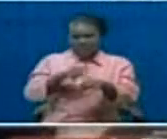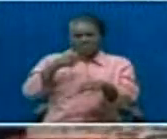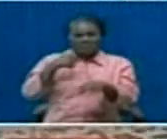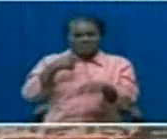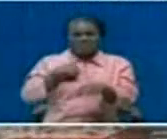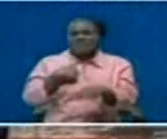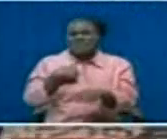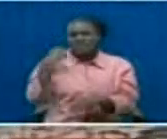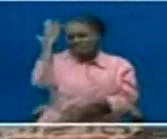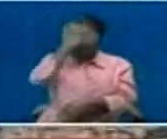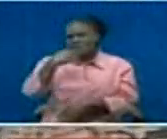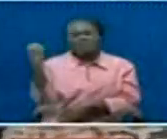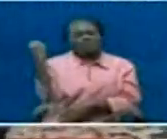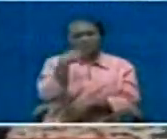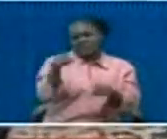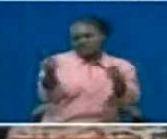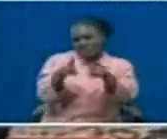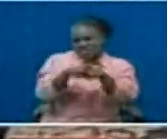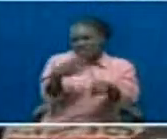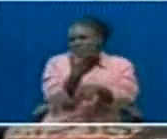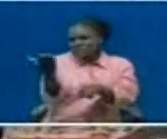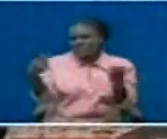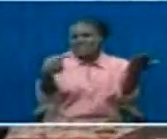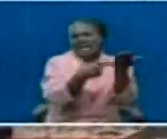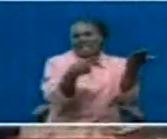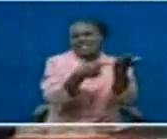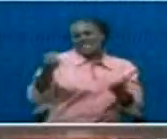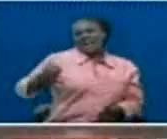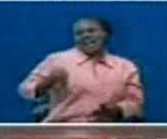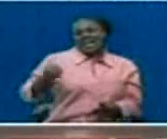I was looking nice, so I was almost looking like them. They didn't mind.